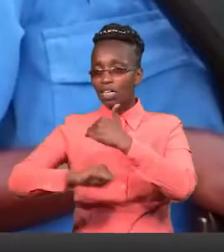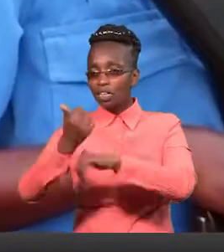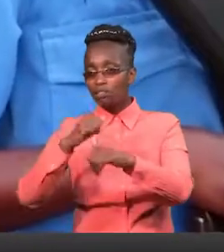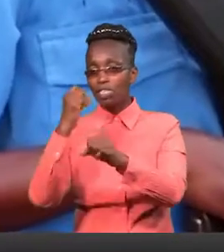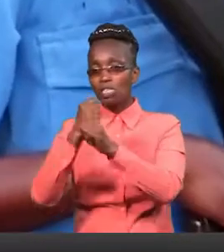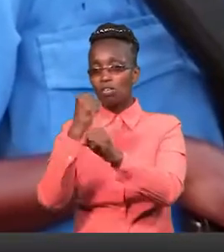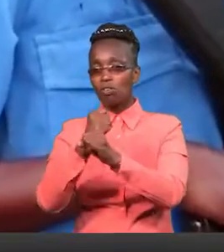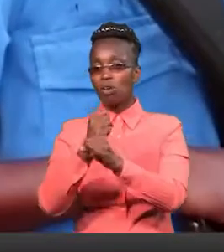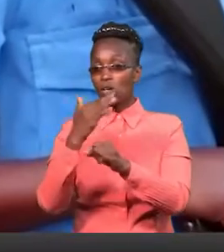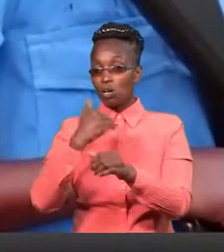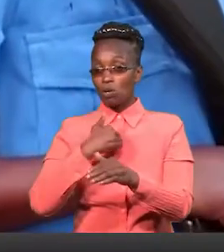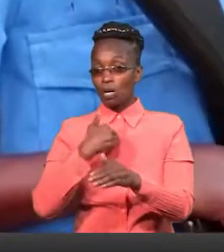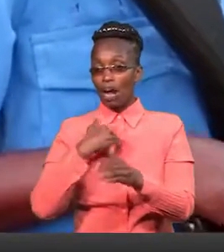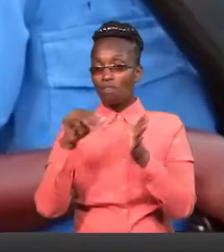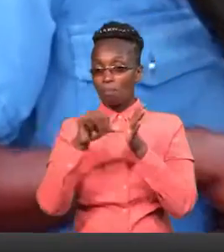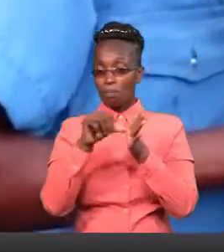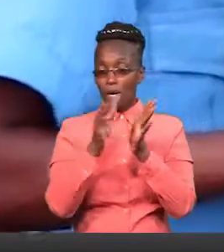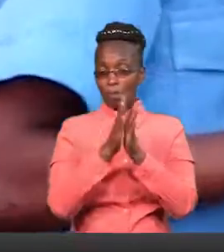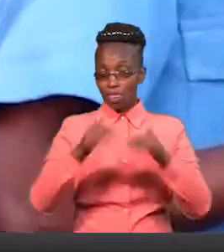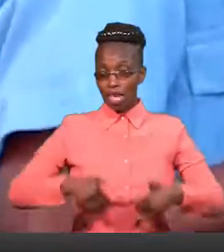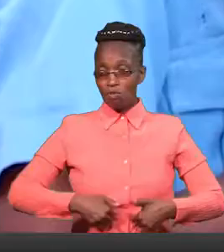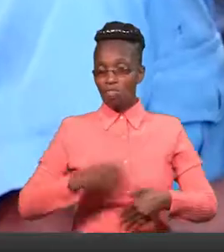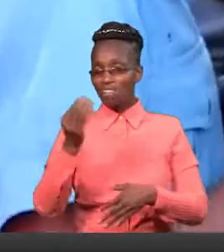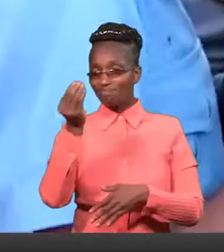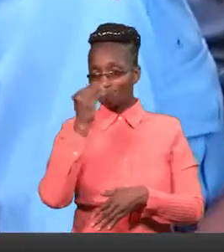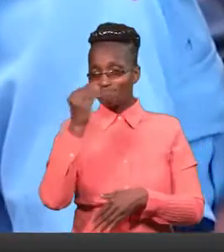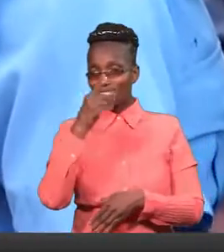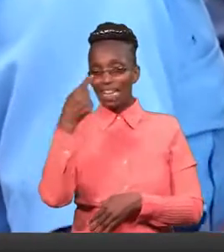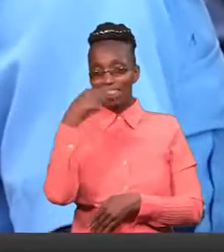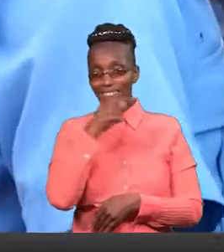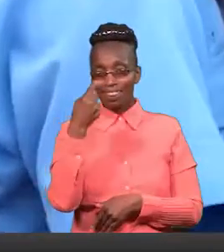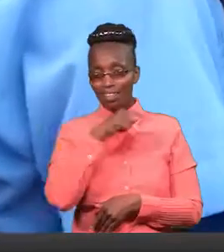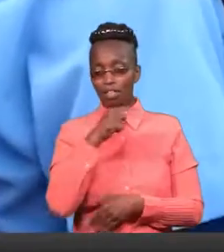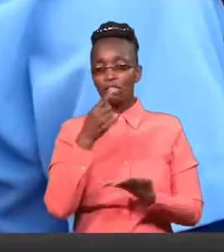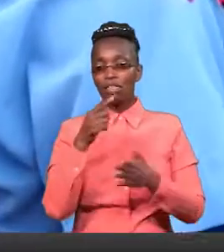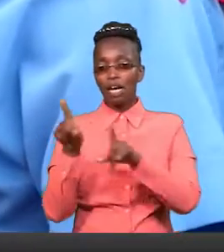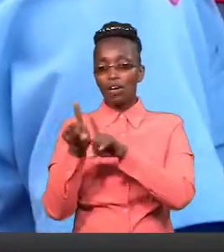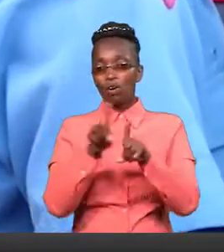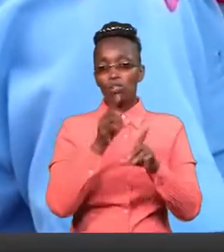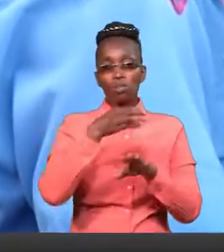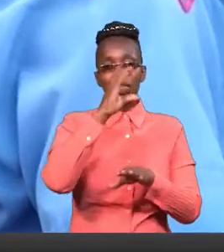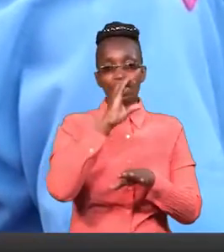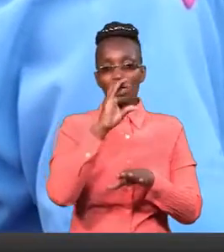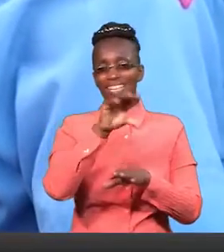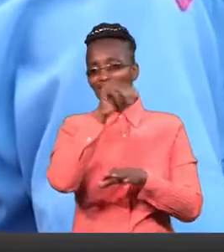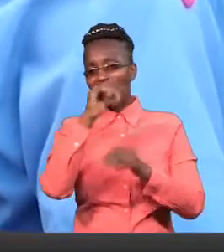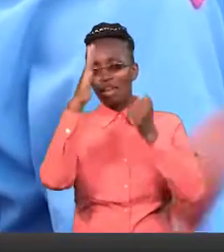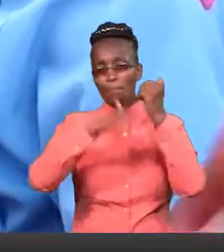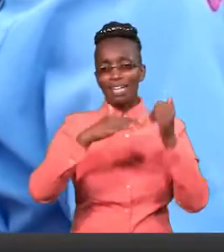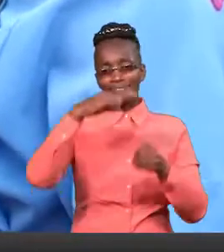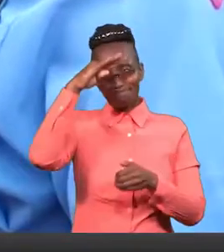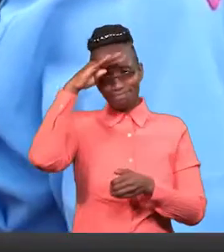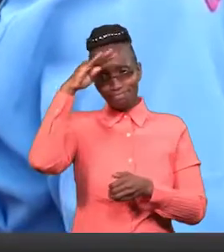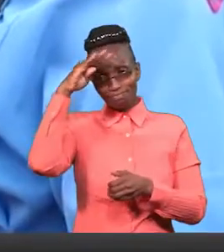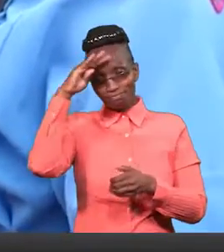mugoka, also drinking these bad drinks. Inaitwa sijui kakwata, kakwata sijui kahaf. You know, they